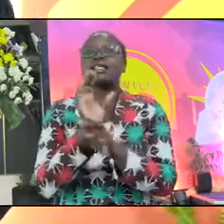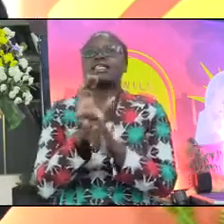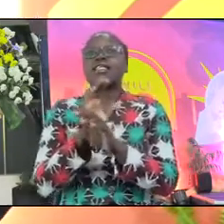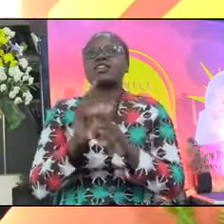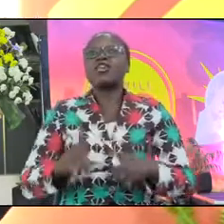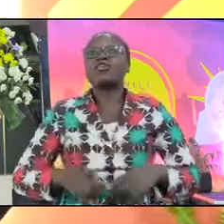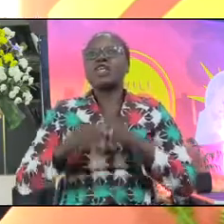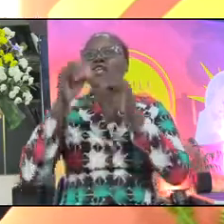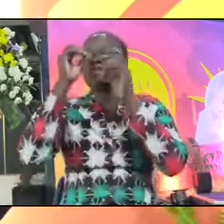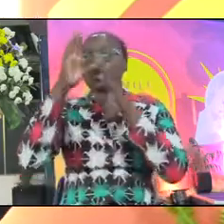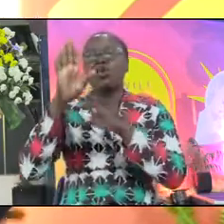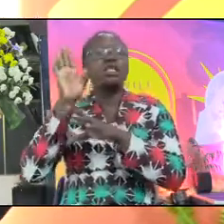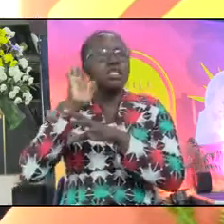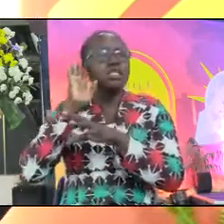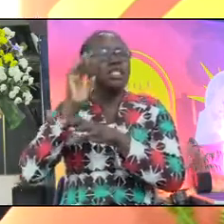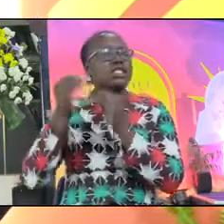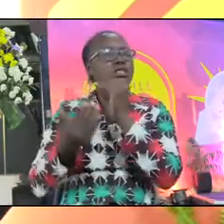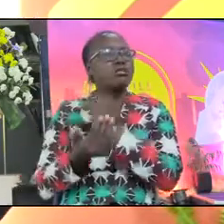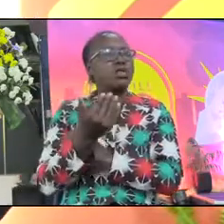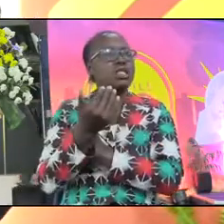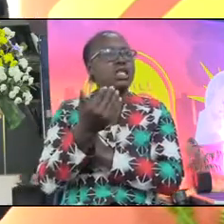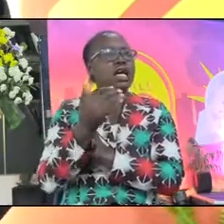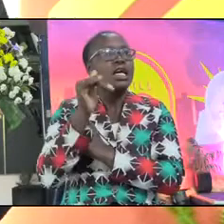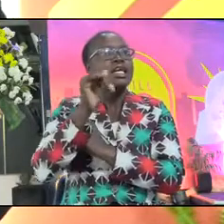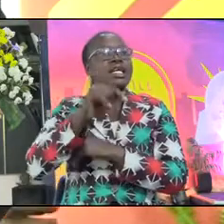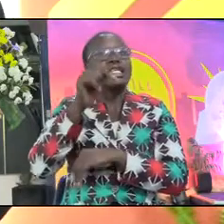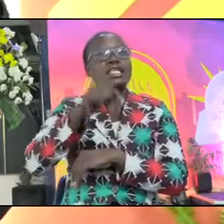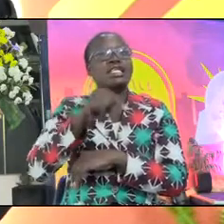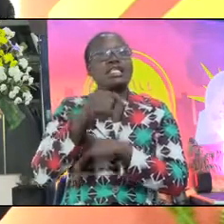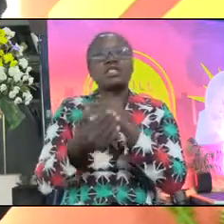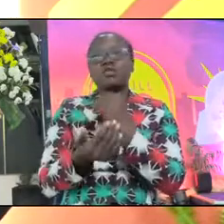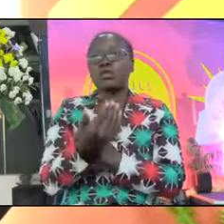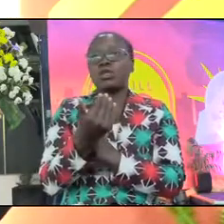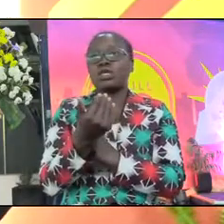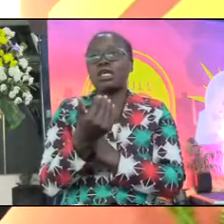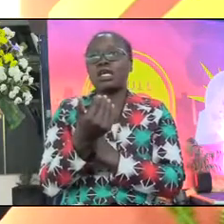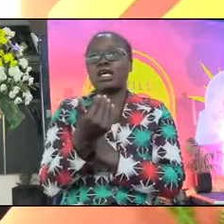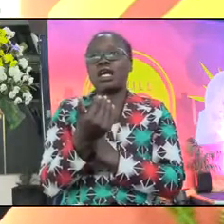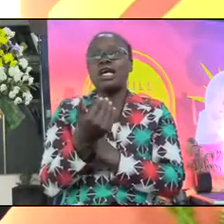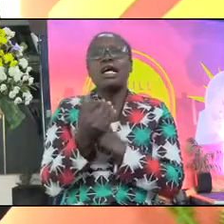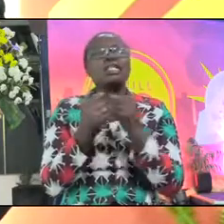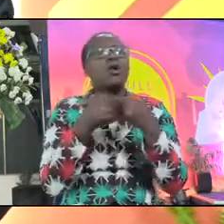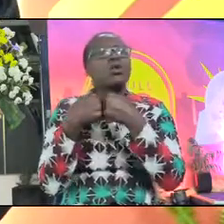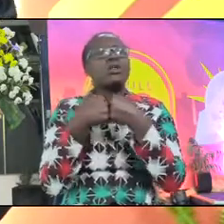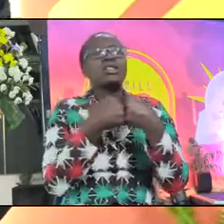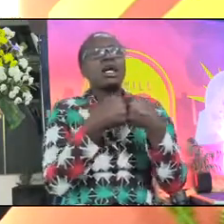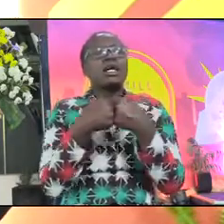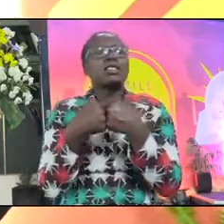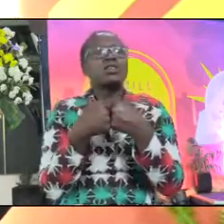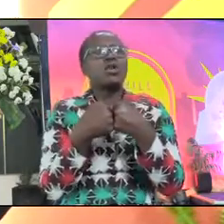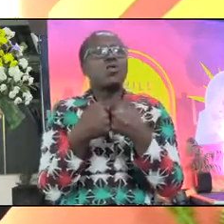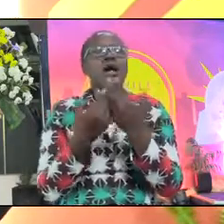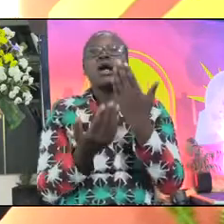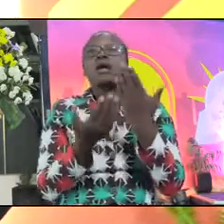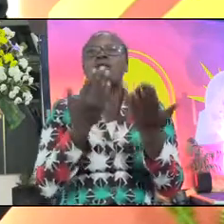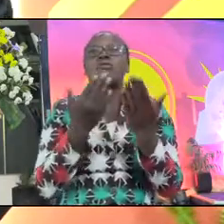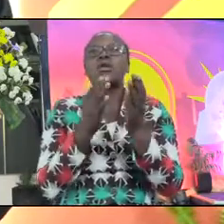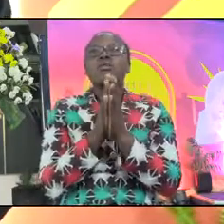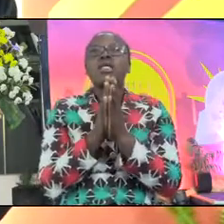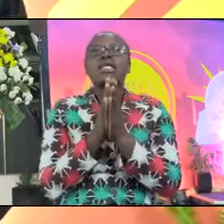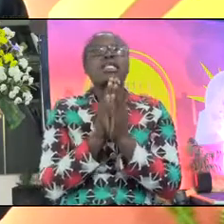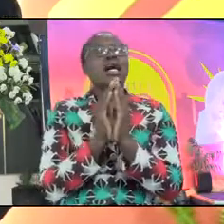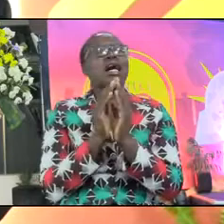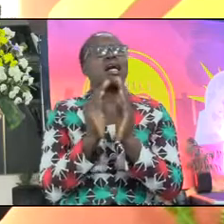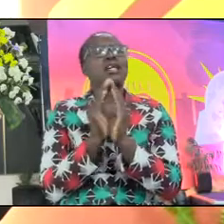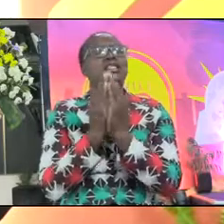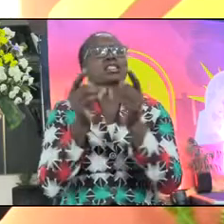of the Living God, listen to me this morning. This morning, there was a storm. Maybe there was even a